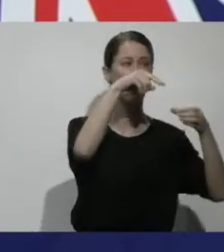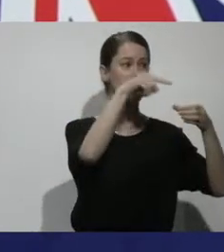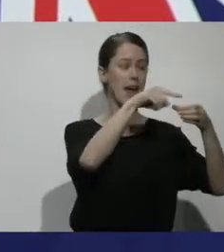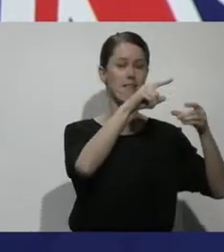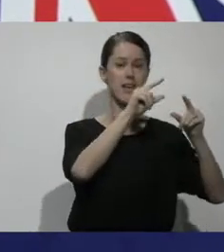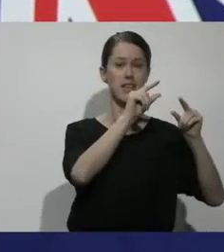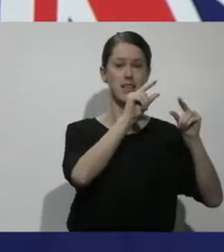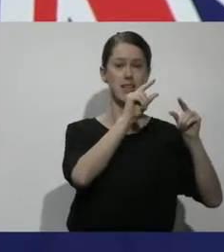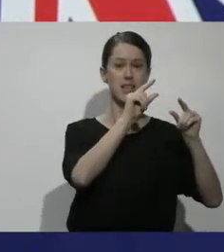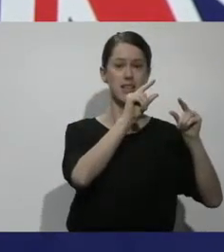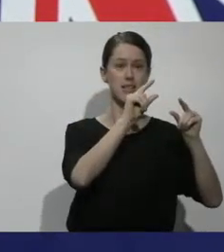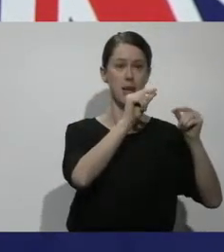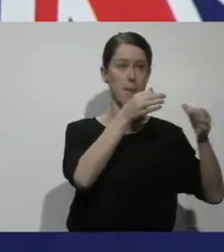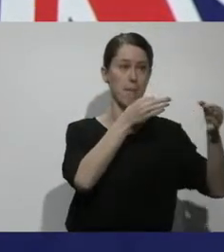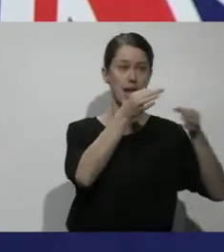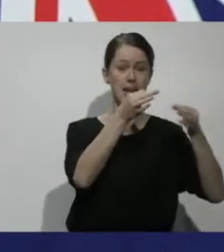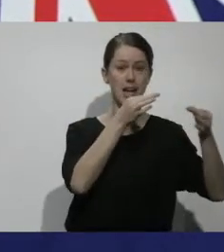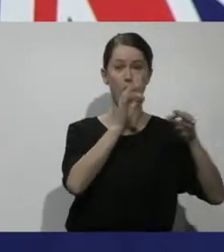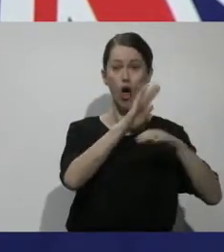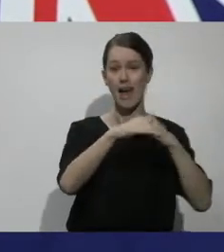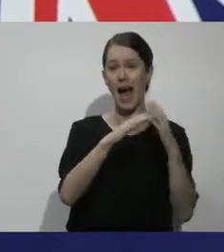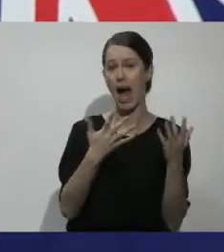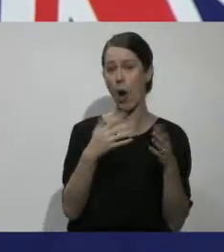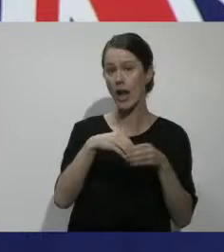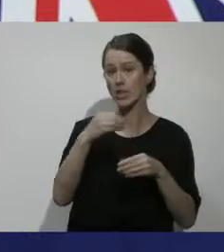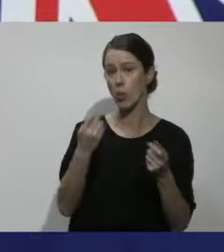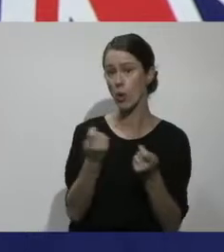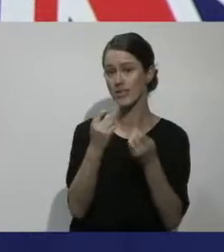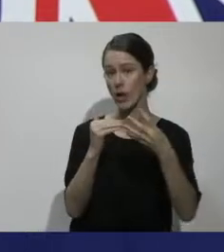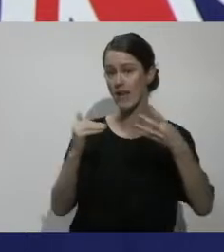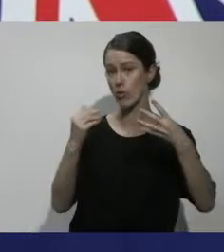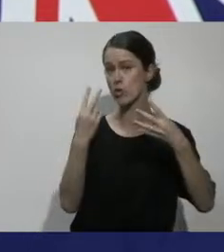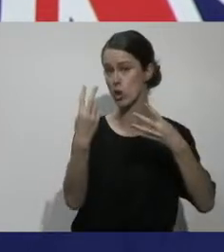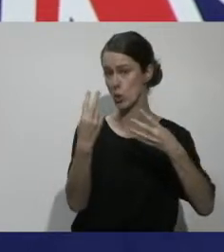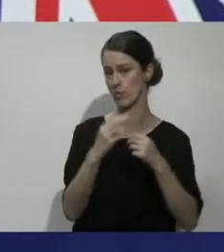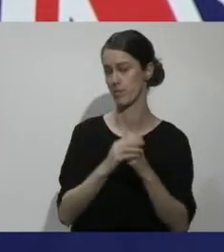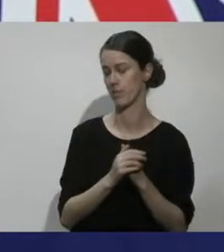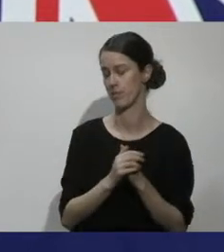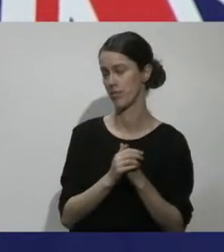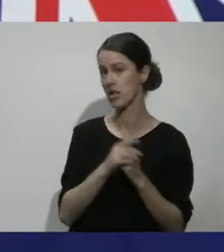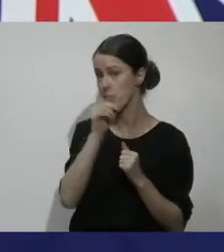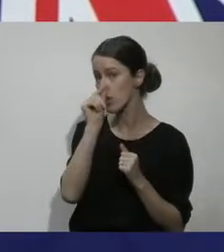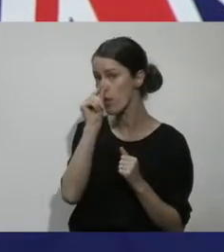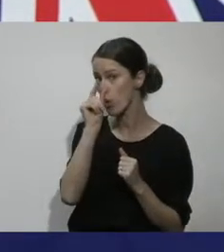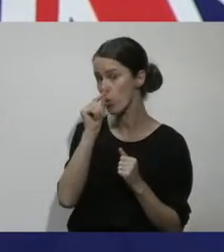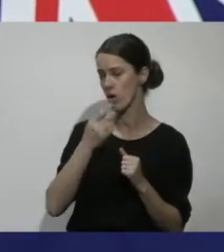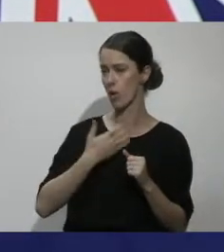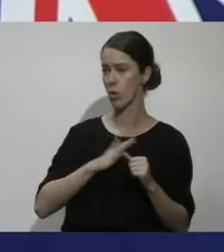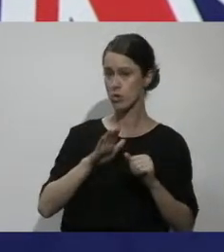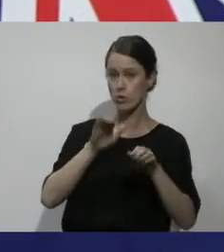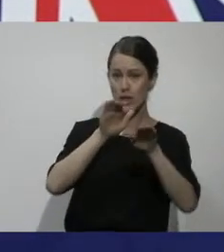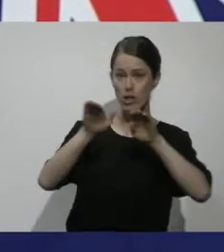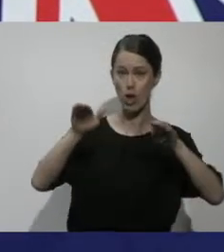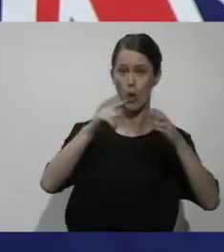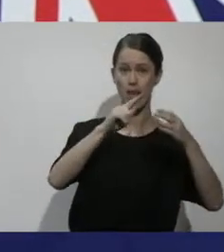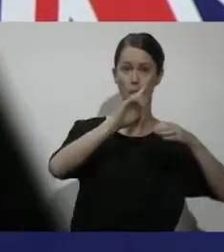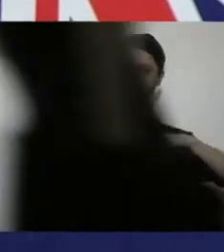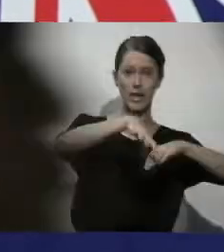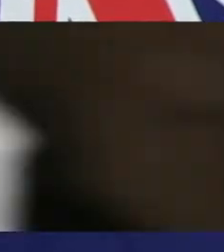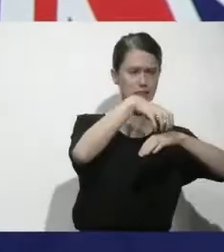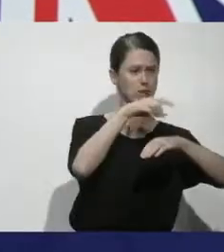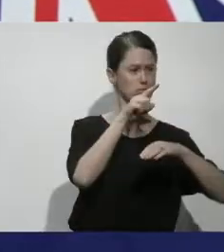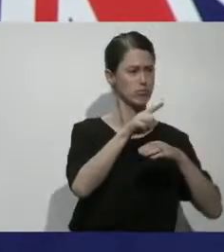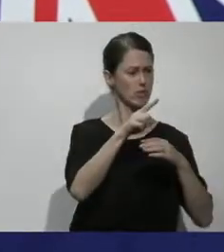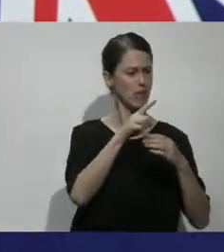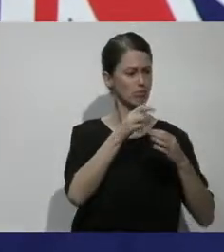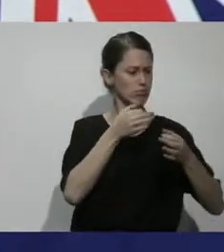a level 2 scenario. I only say that to just remind people that they are taking precautions as well. I want people to be